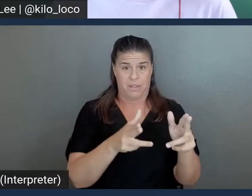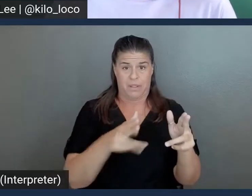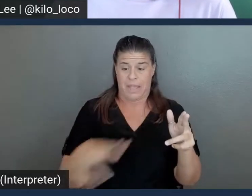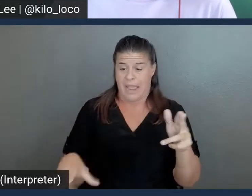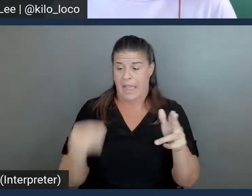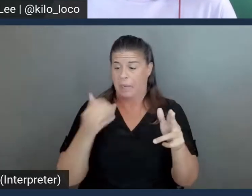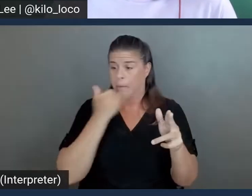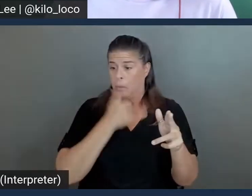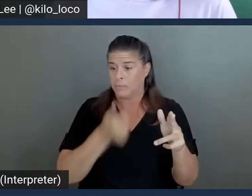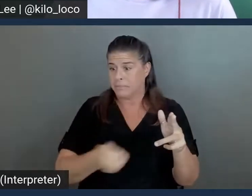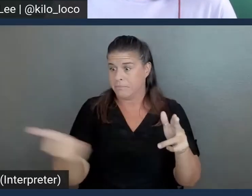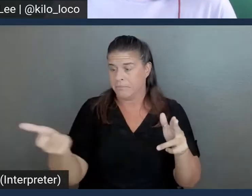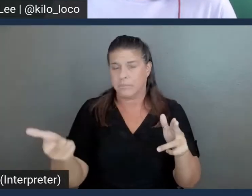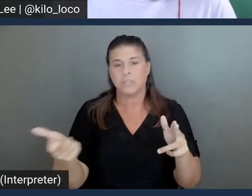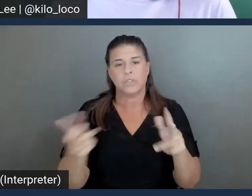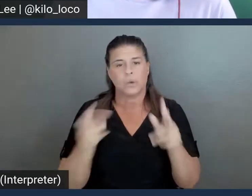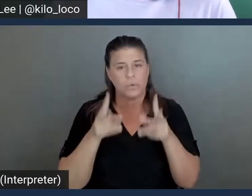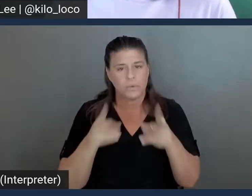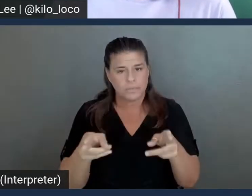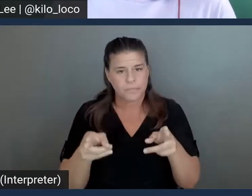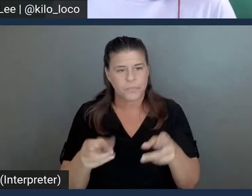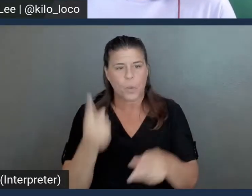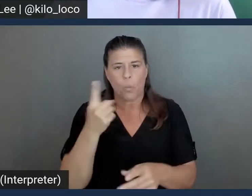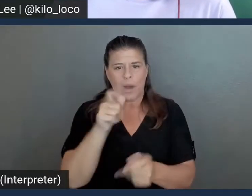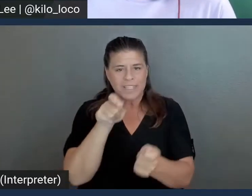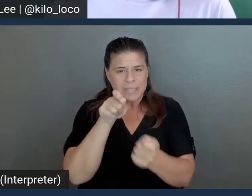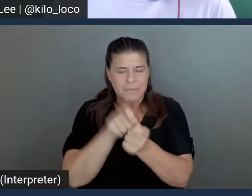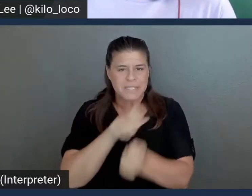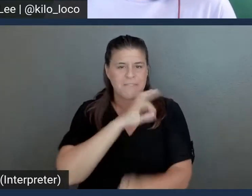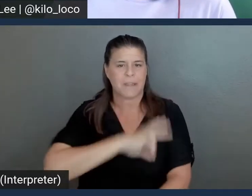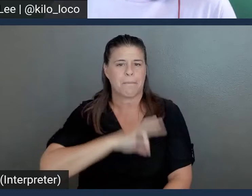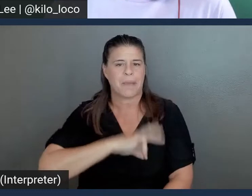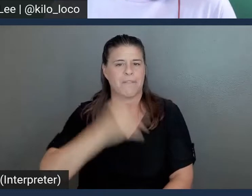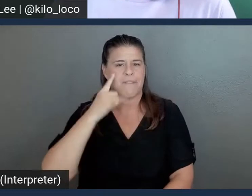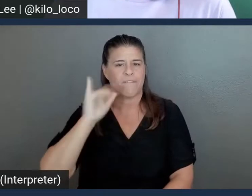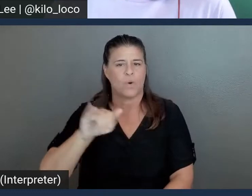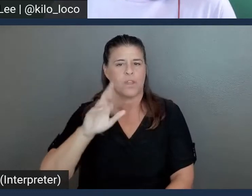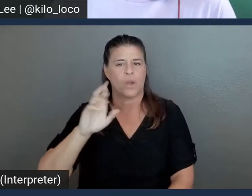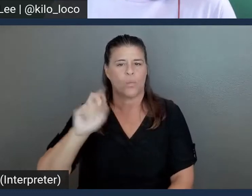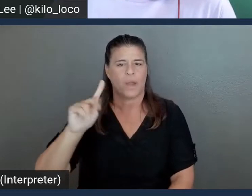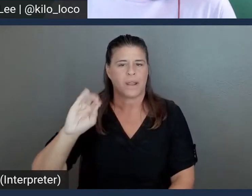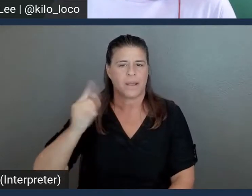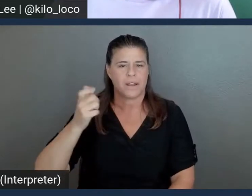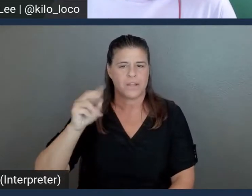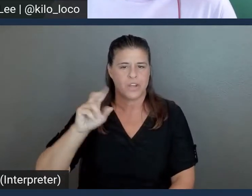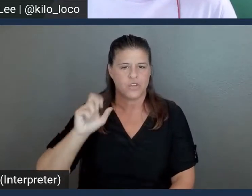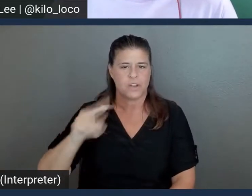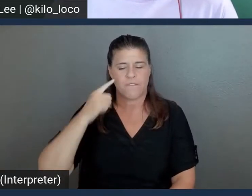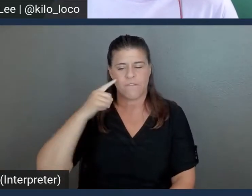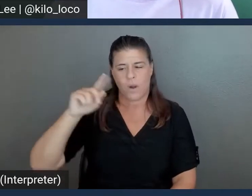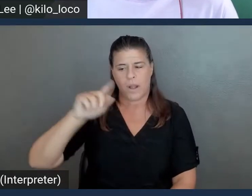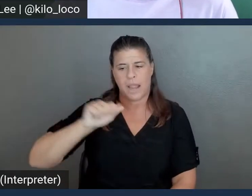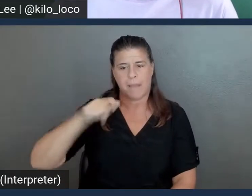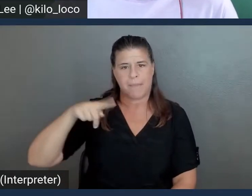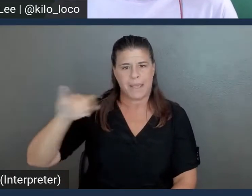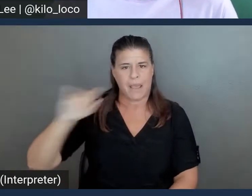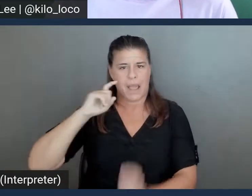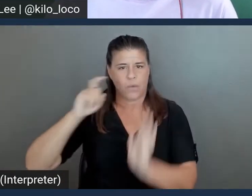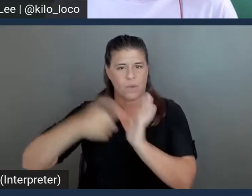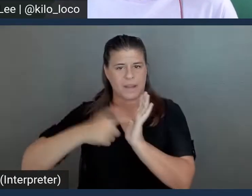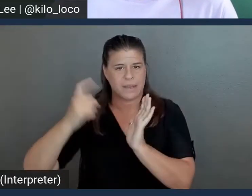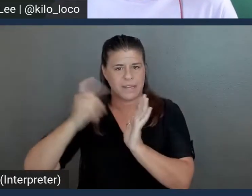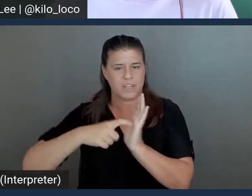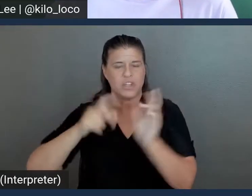one, yeah. So one specific benefit of the Rekognition segment detection API is that it is frame accurate,